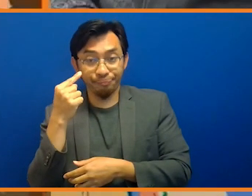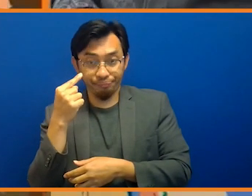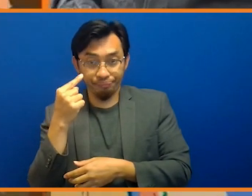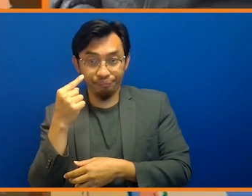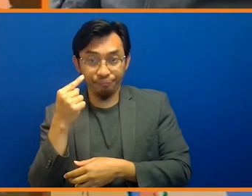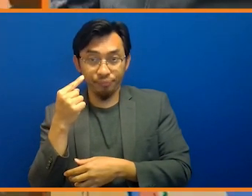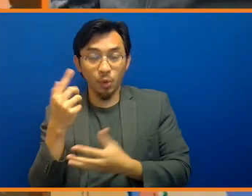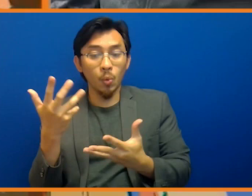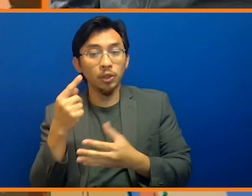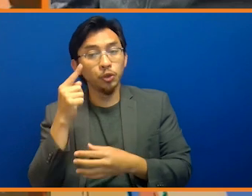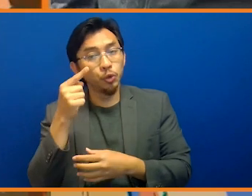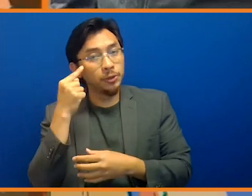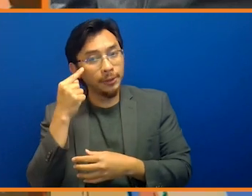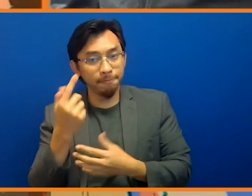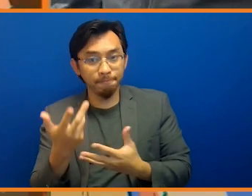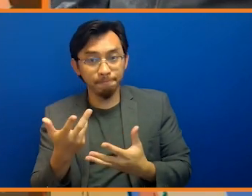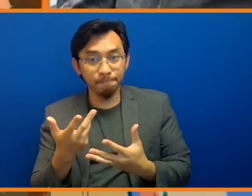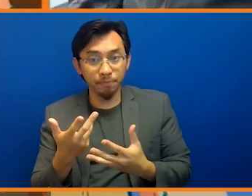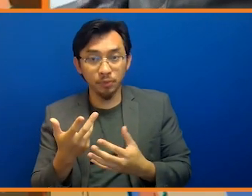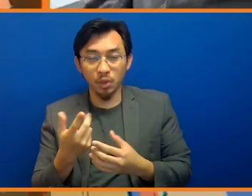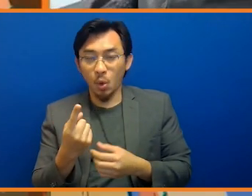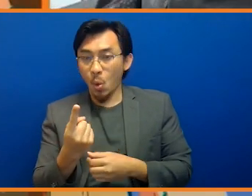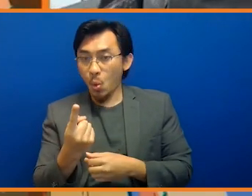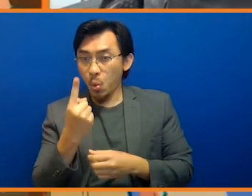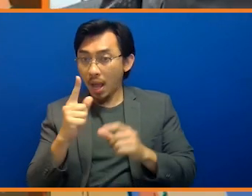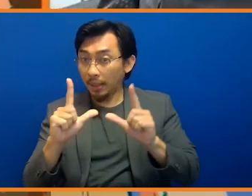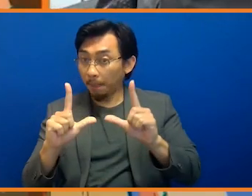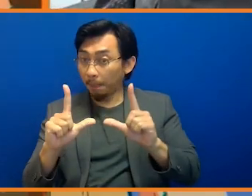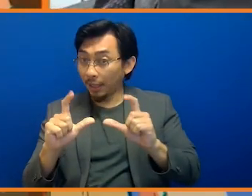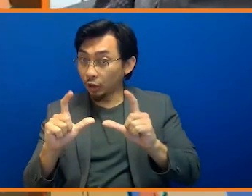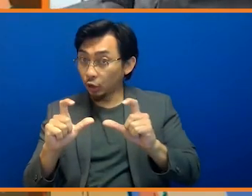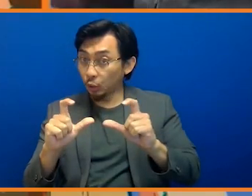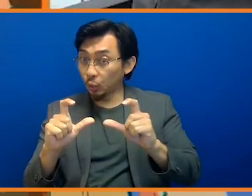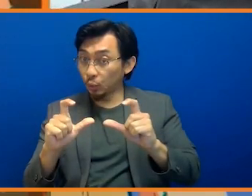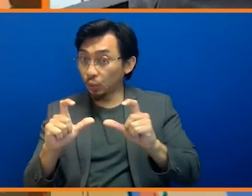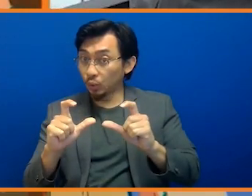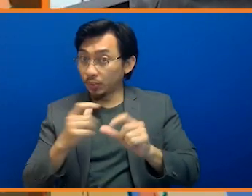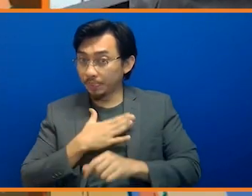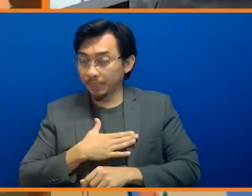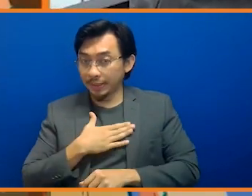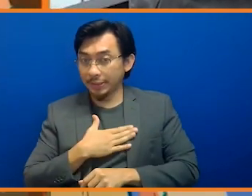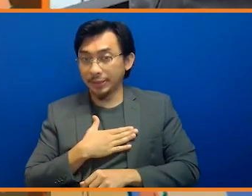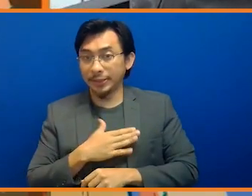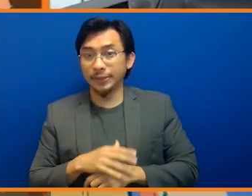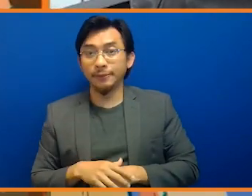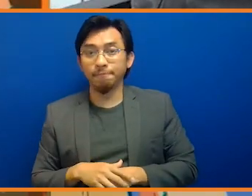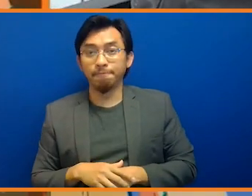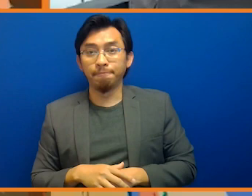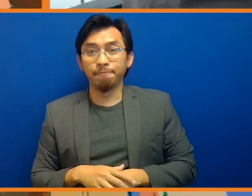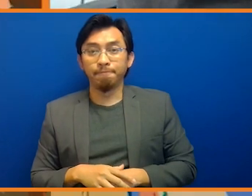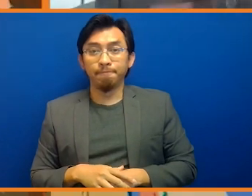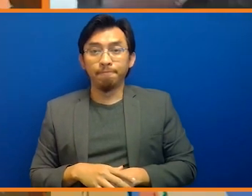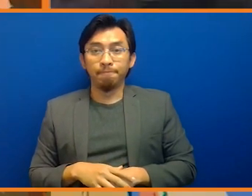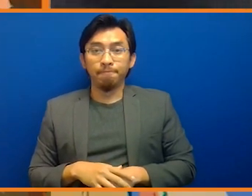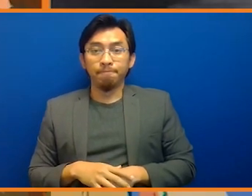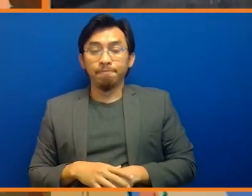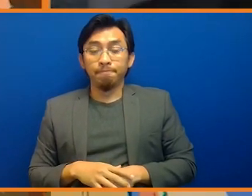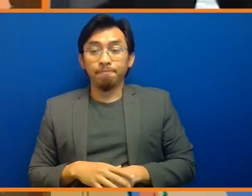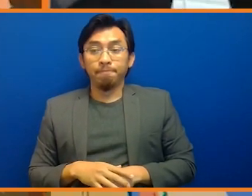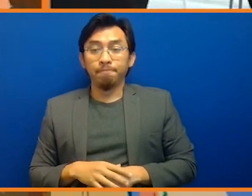from this only one picture, please? Yeah. Yes.